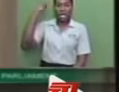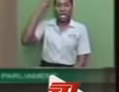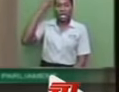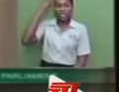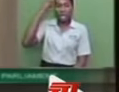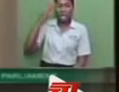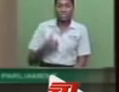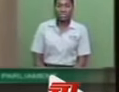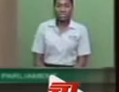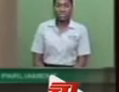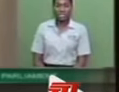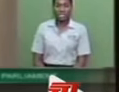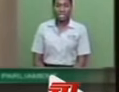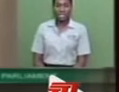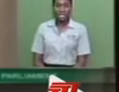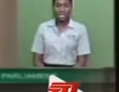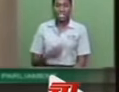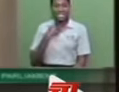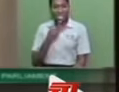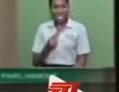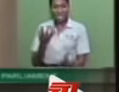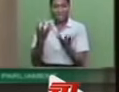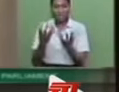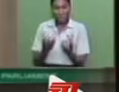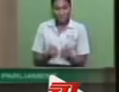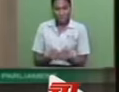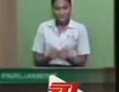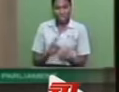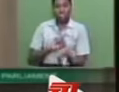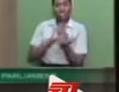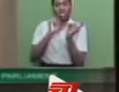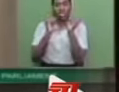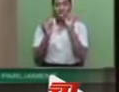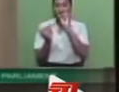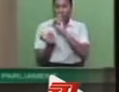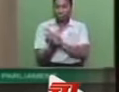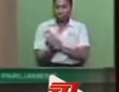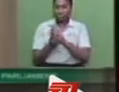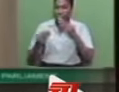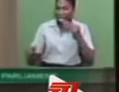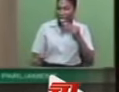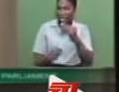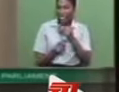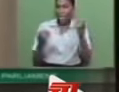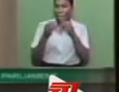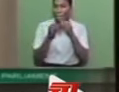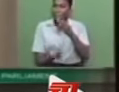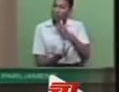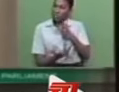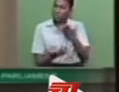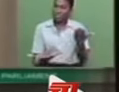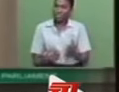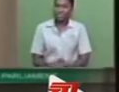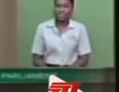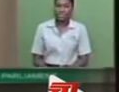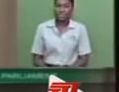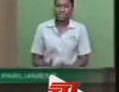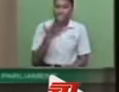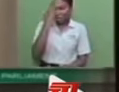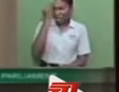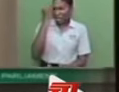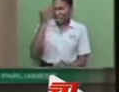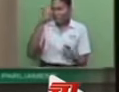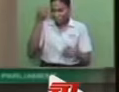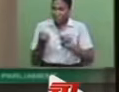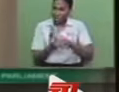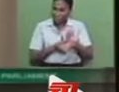to shift into a digital transformation. And now, more a reactionary measure to COVID.